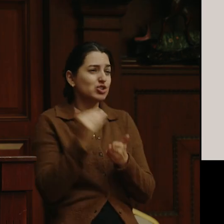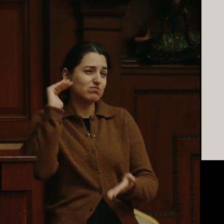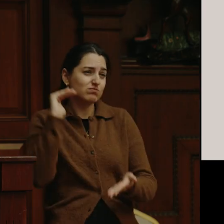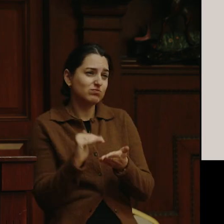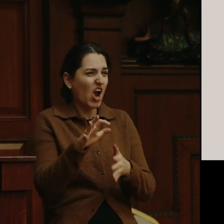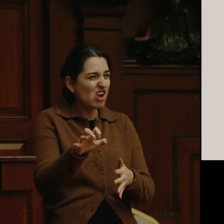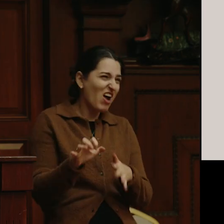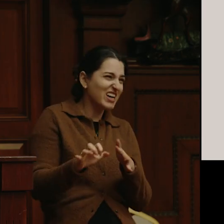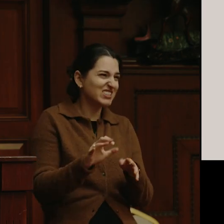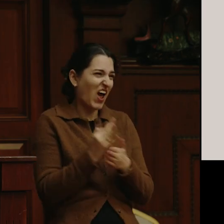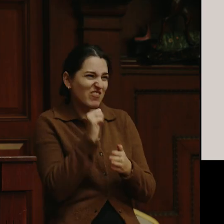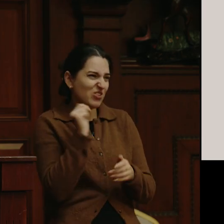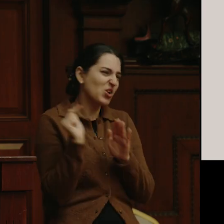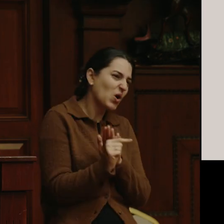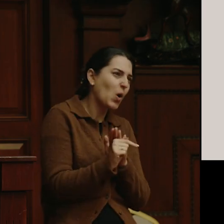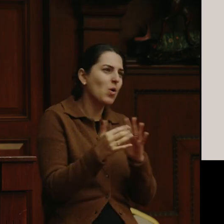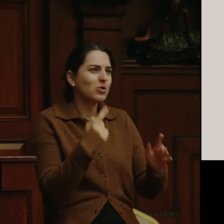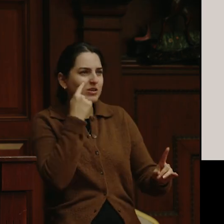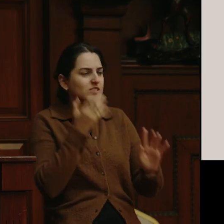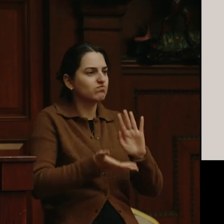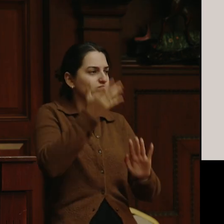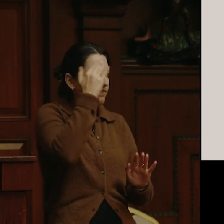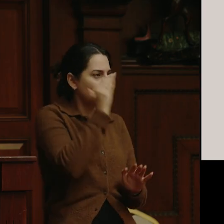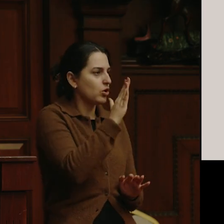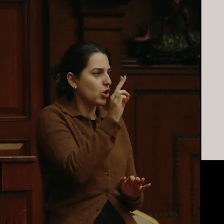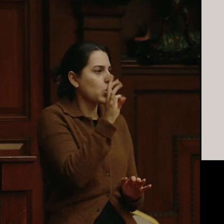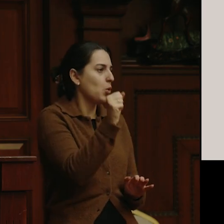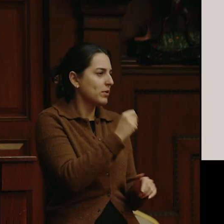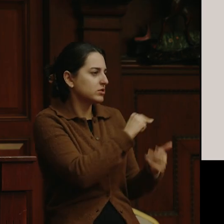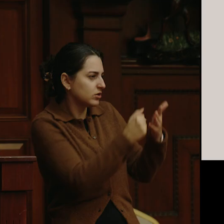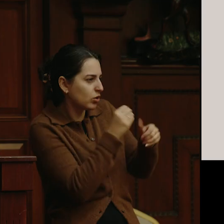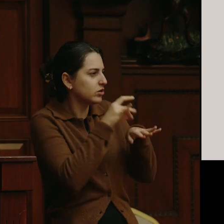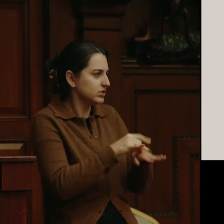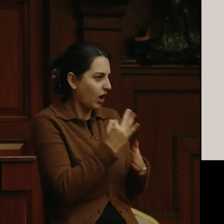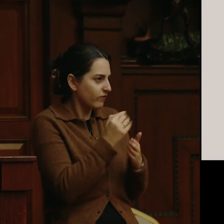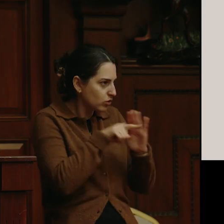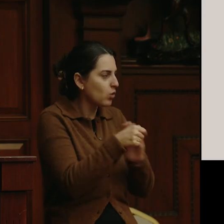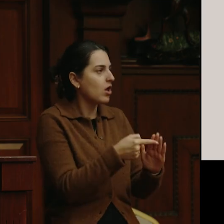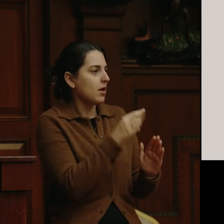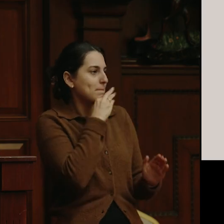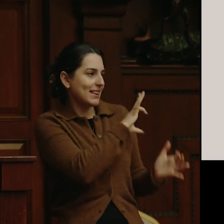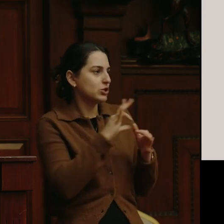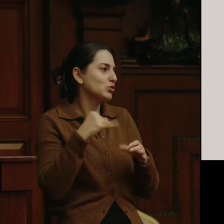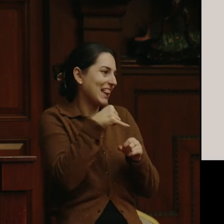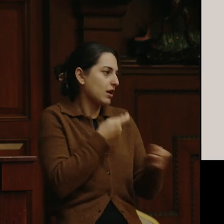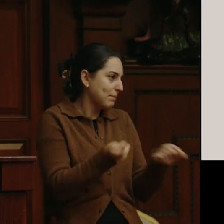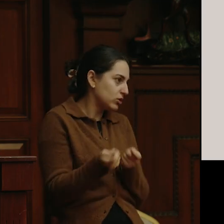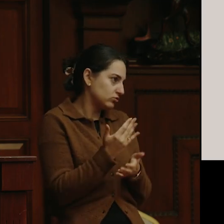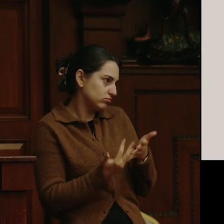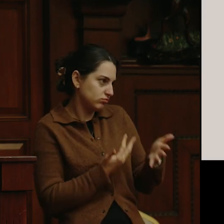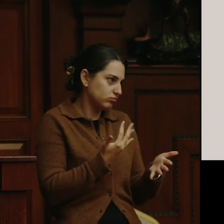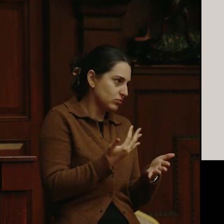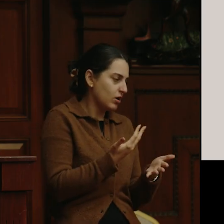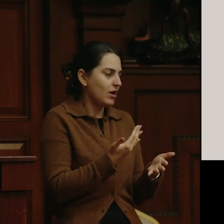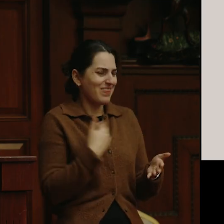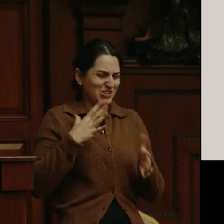rheumatoid arthritis, modest increases in lupus and sclerosis-related admissions, possibly reflecting clinical management that actually were